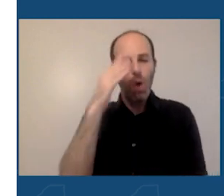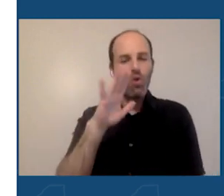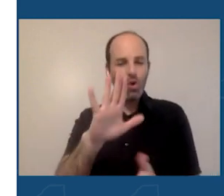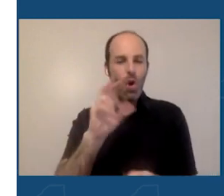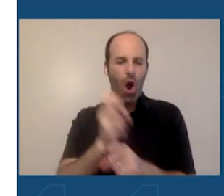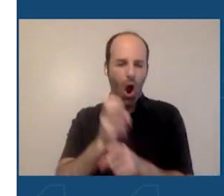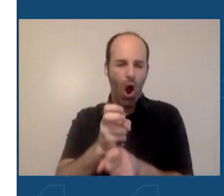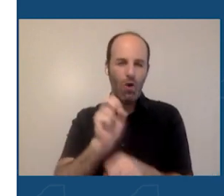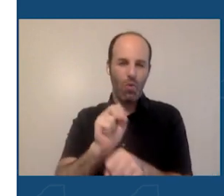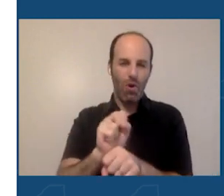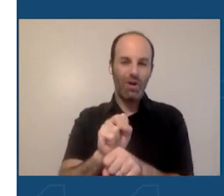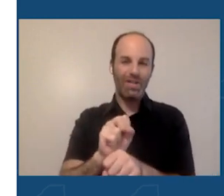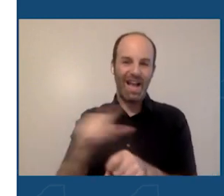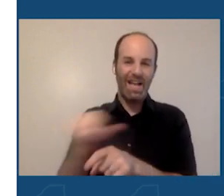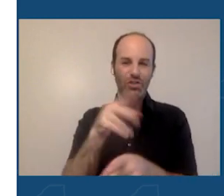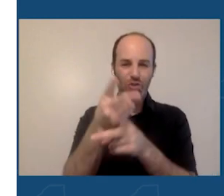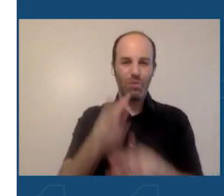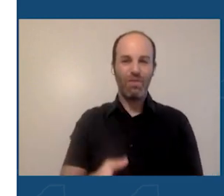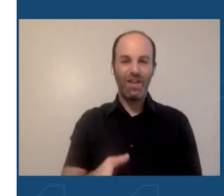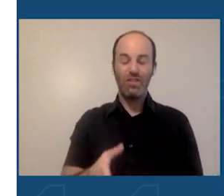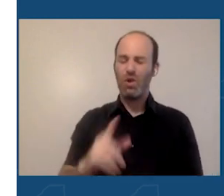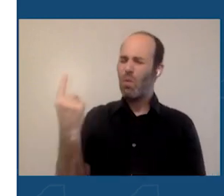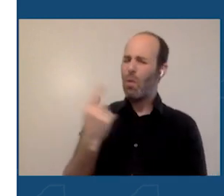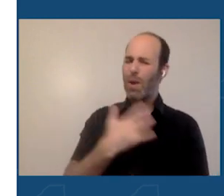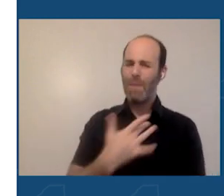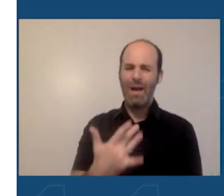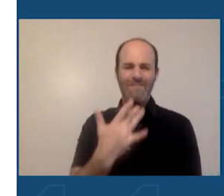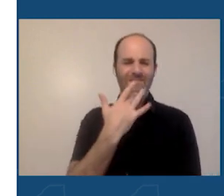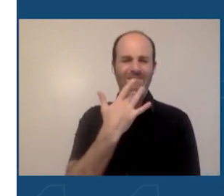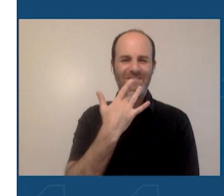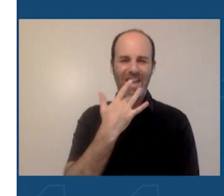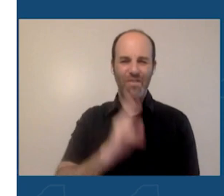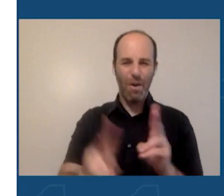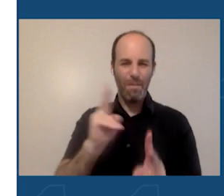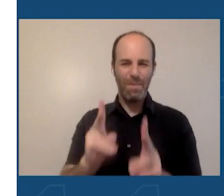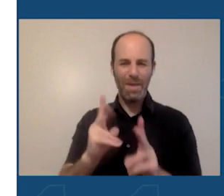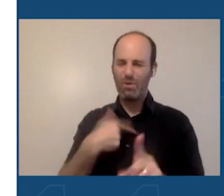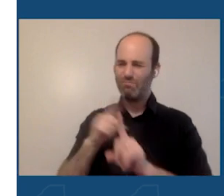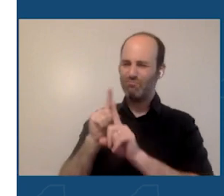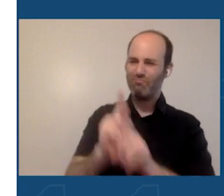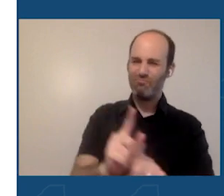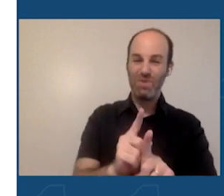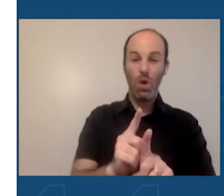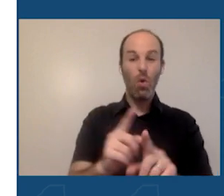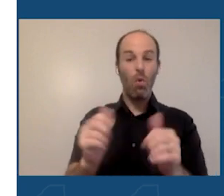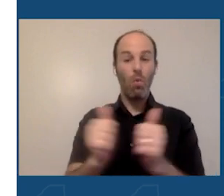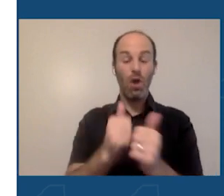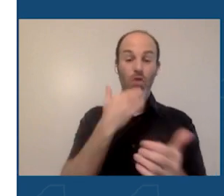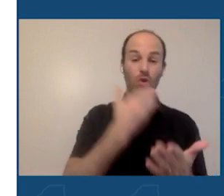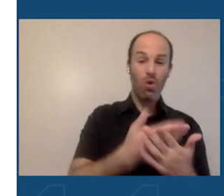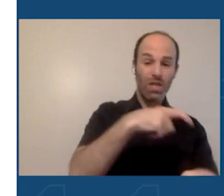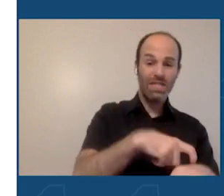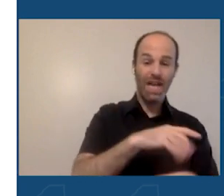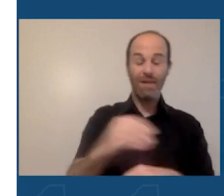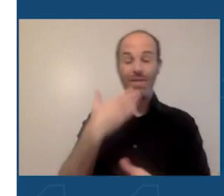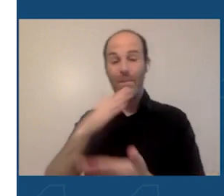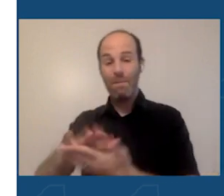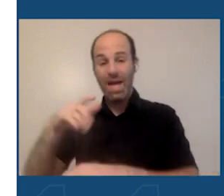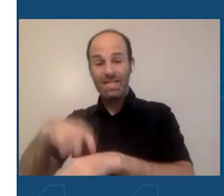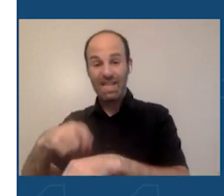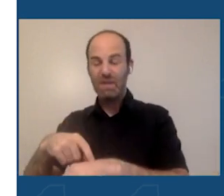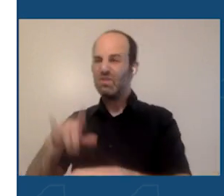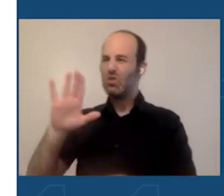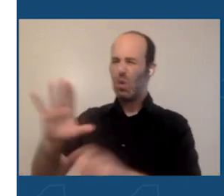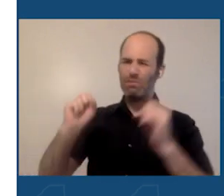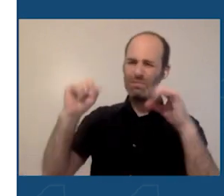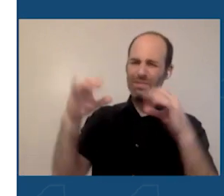absolute favorites, someone I've walked the streets with in good times and bad, and that is your outstanding mayor.